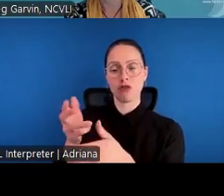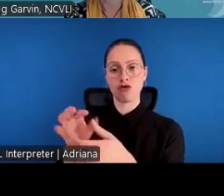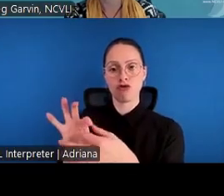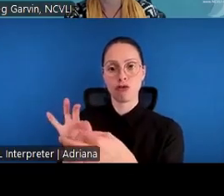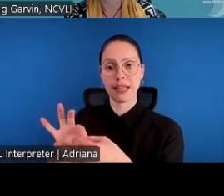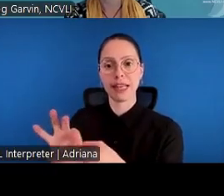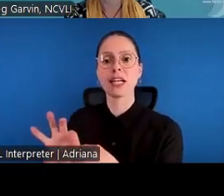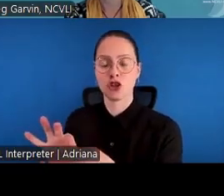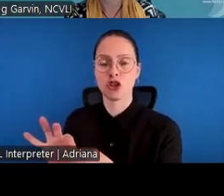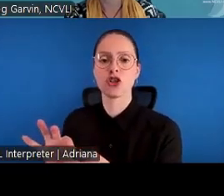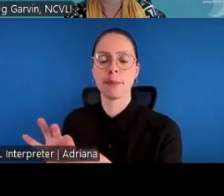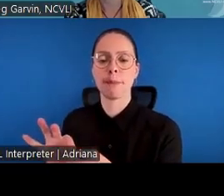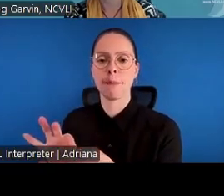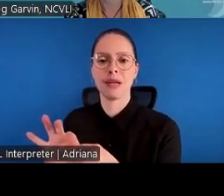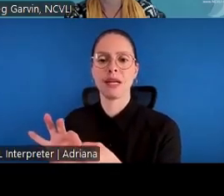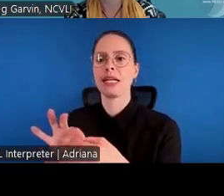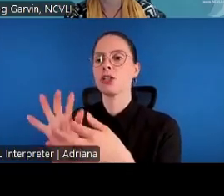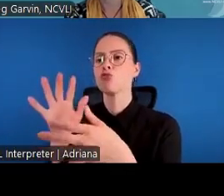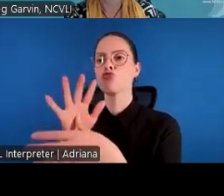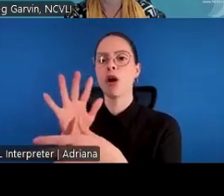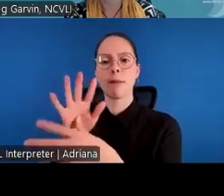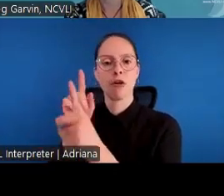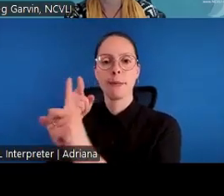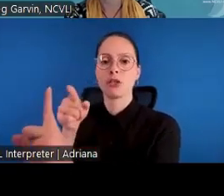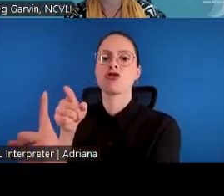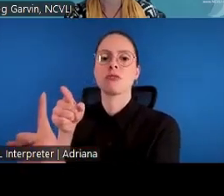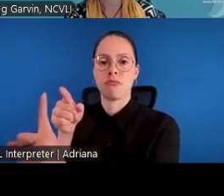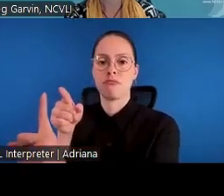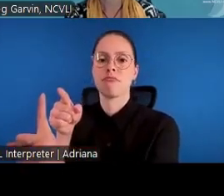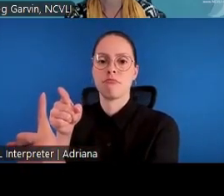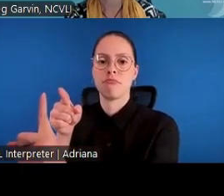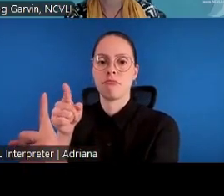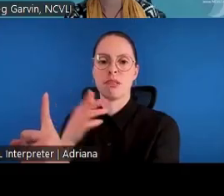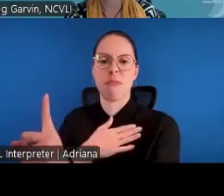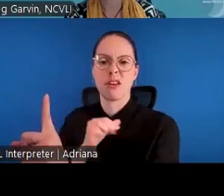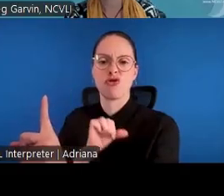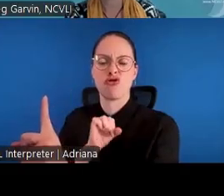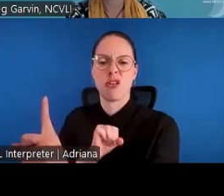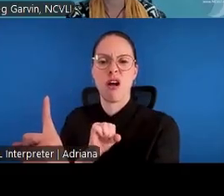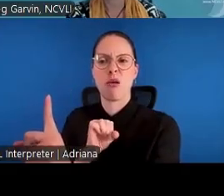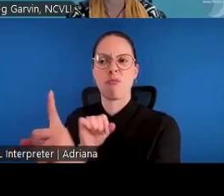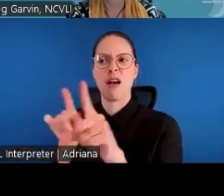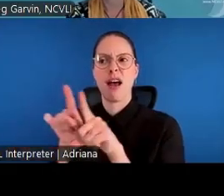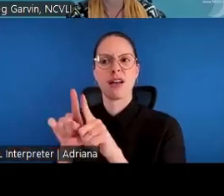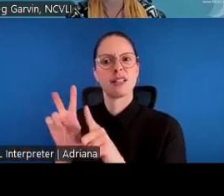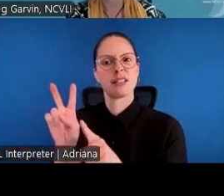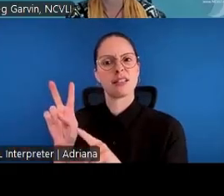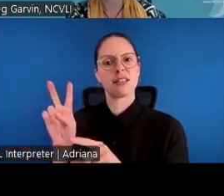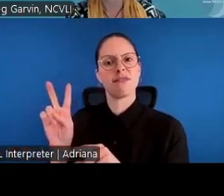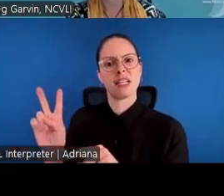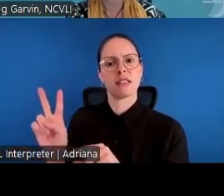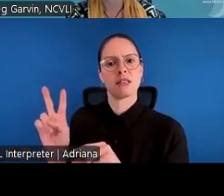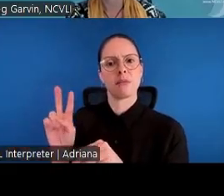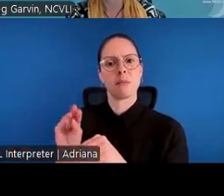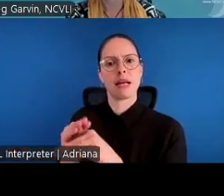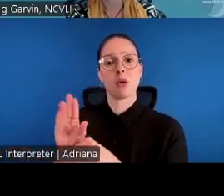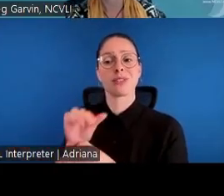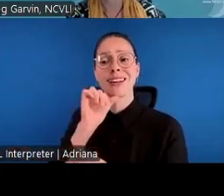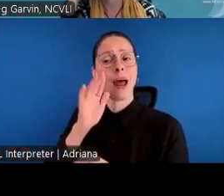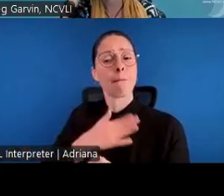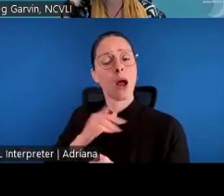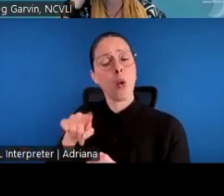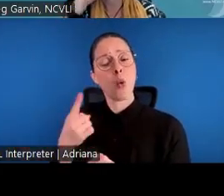is one of the primary missions and jobs that I have as victim counsel, right? It's not my only job, but